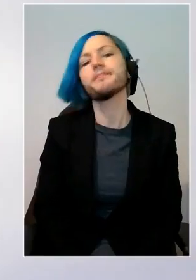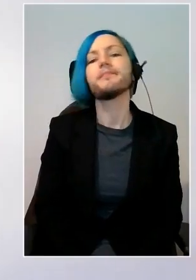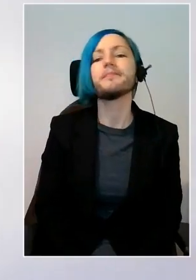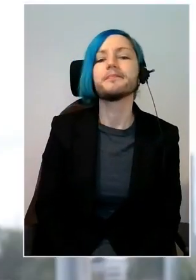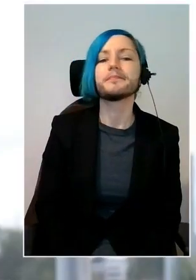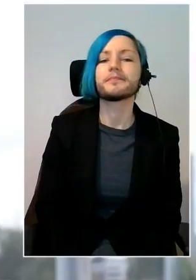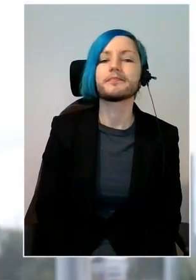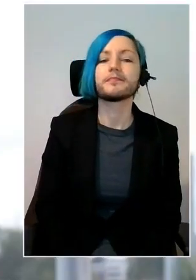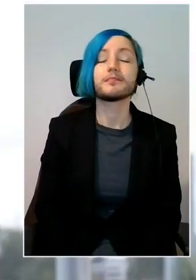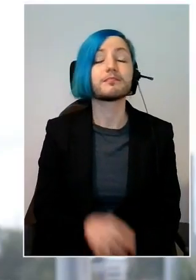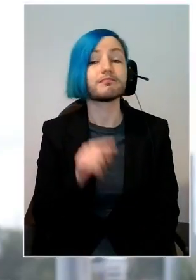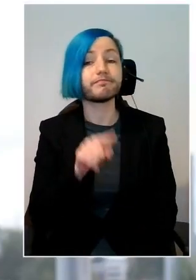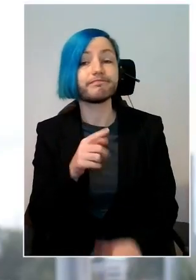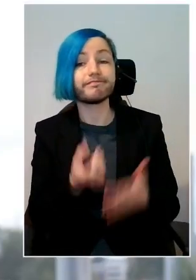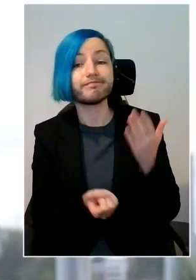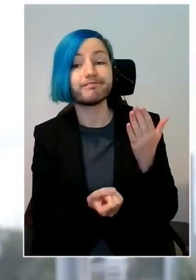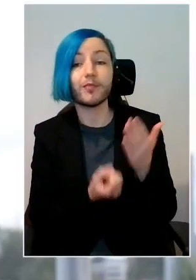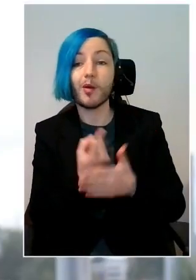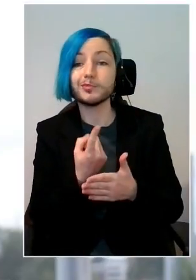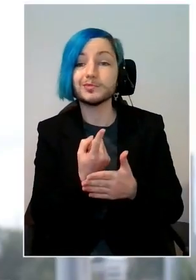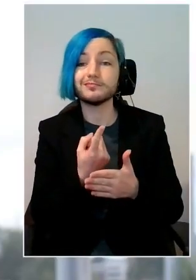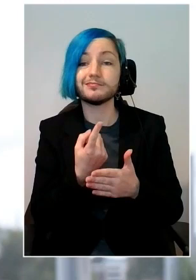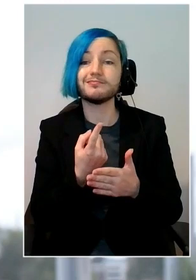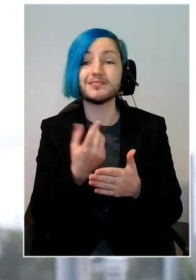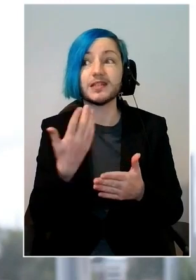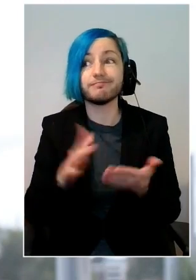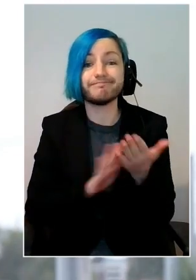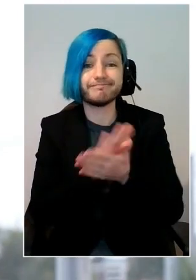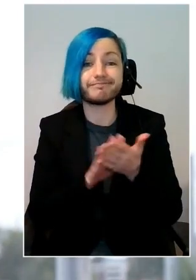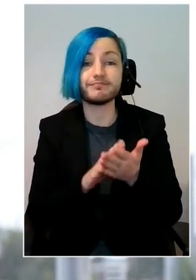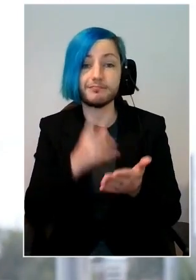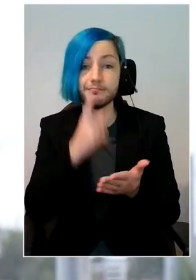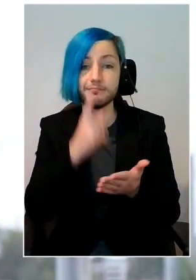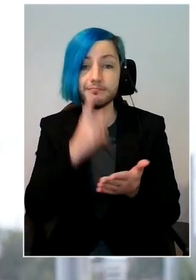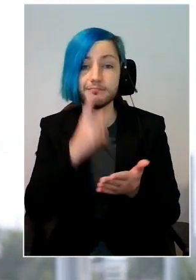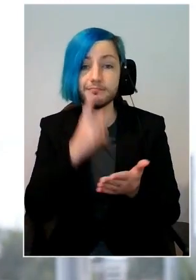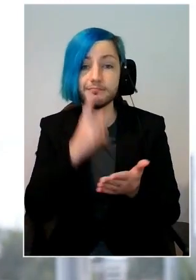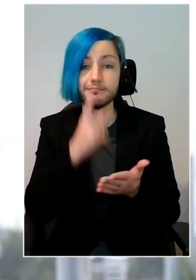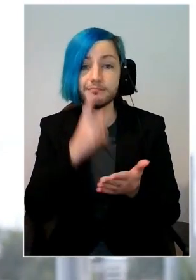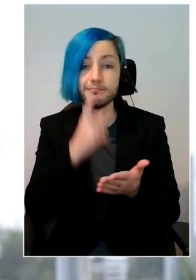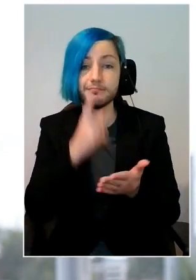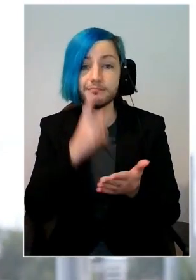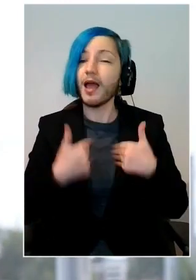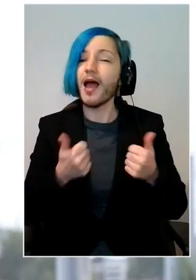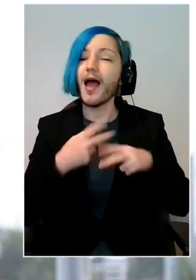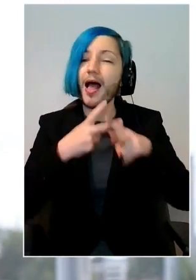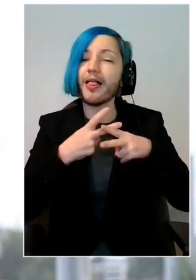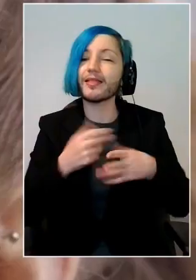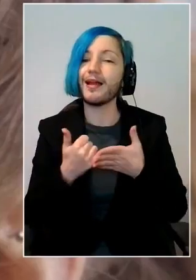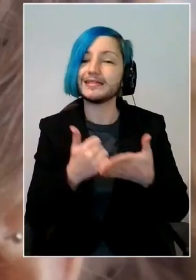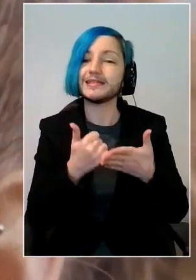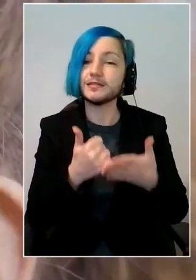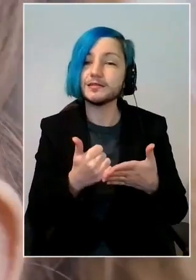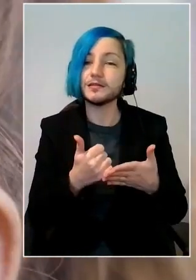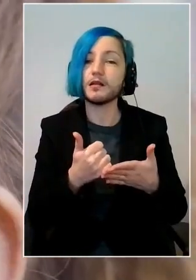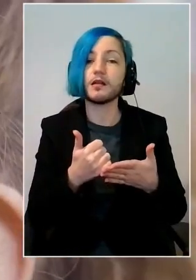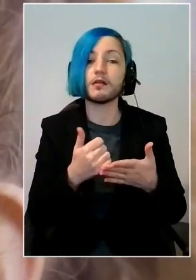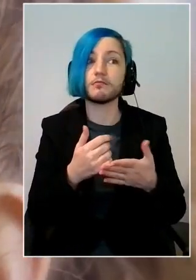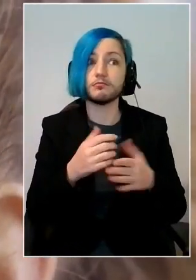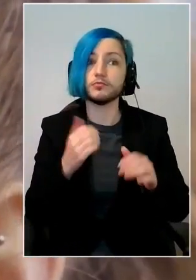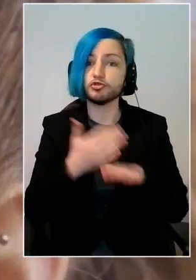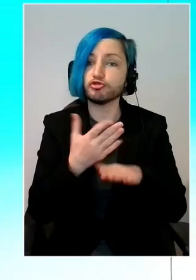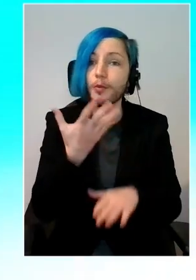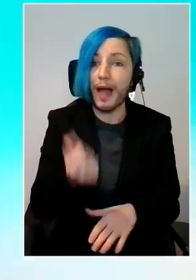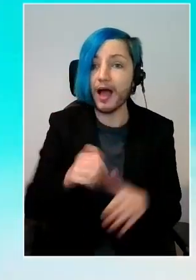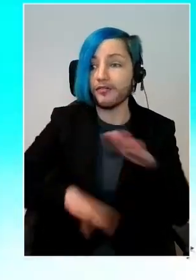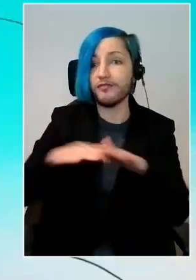This opportunity meant that I can stay as a healthcare assistant. I don't have to give up my job. I don't have to pay for my studies. I'm paid my full